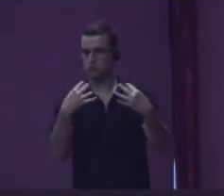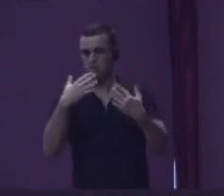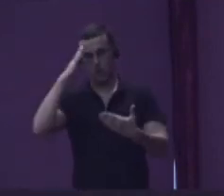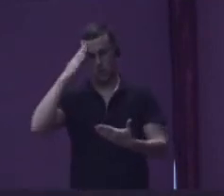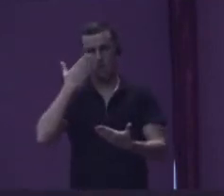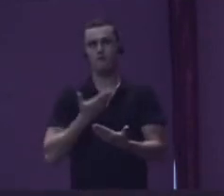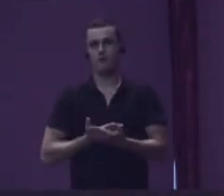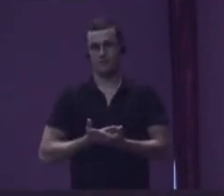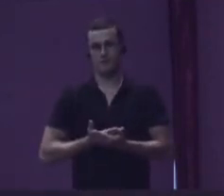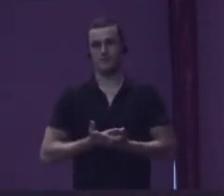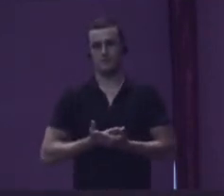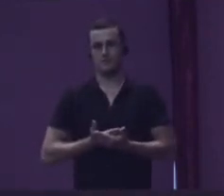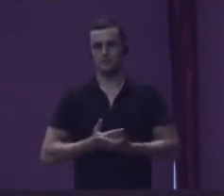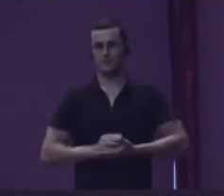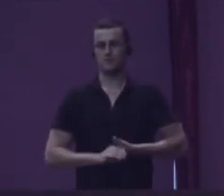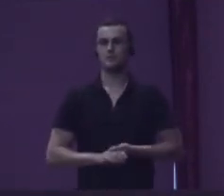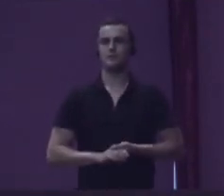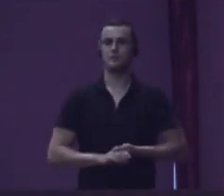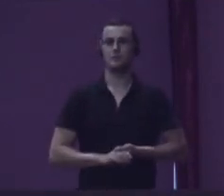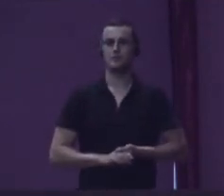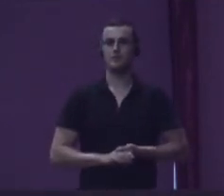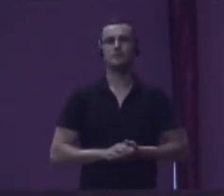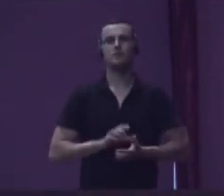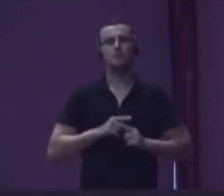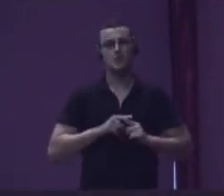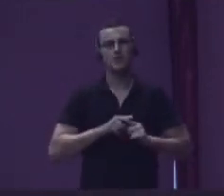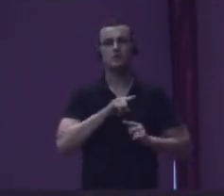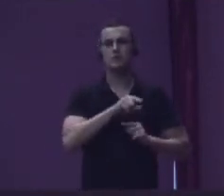knew you were visiting the other families